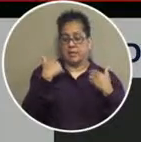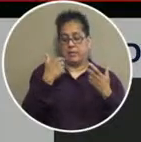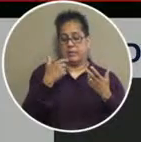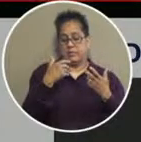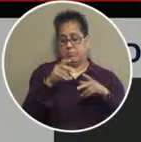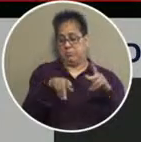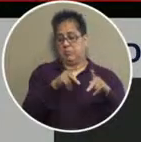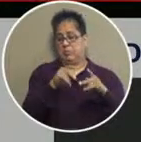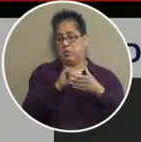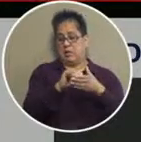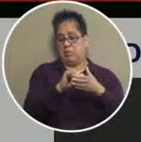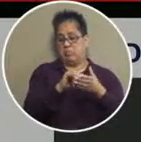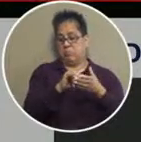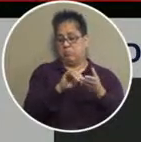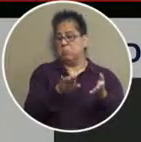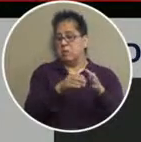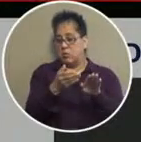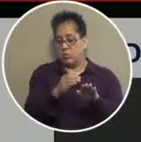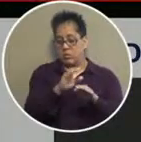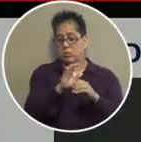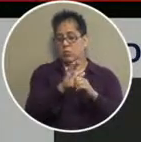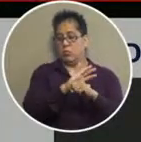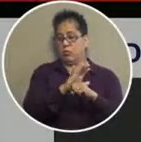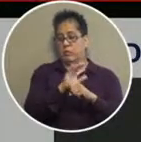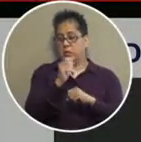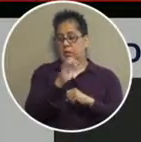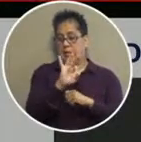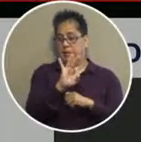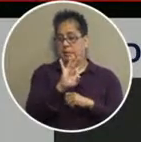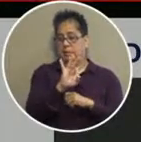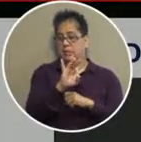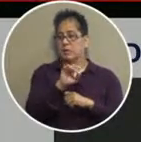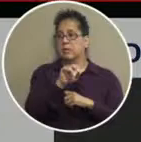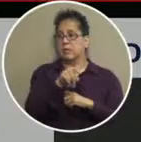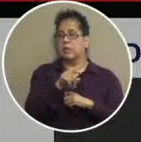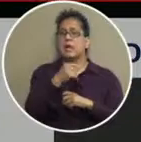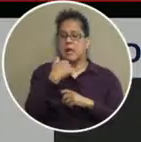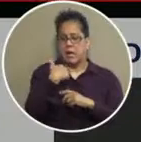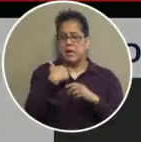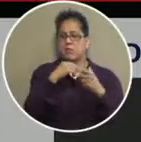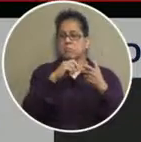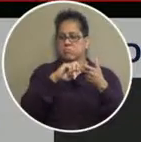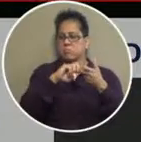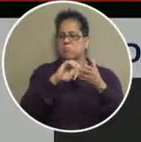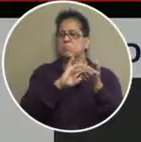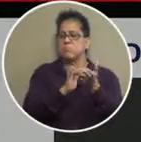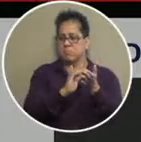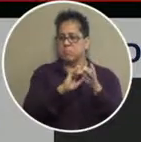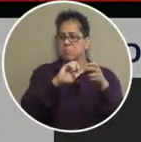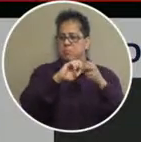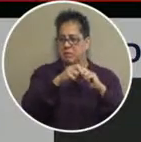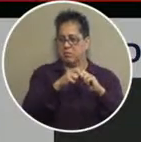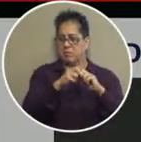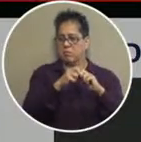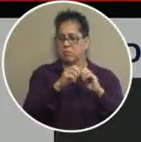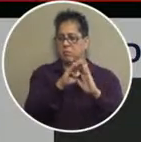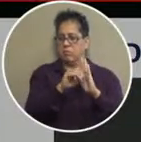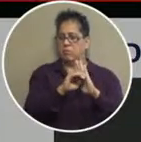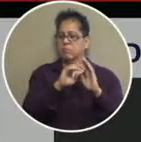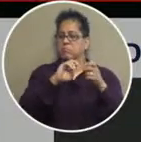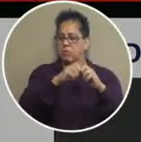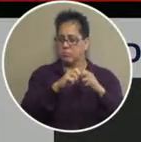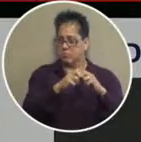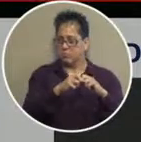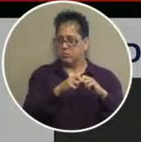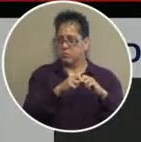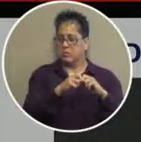our community that have passed away due to COVID-19 complications have had underlying conditions. So we need to be